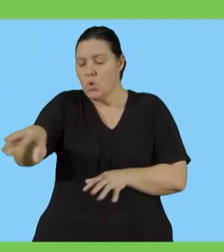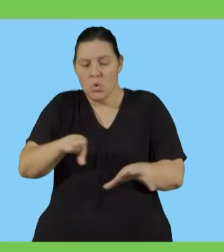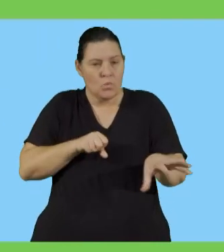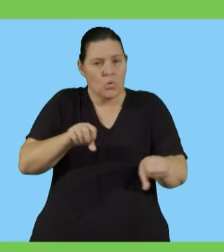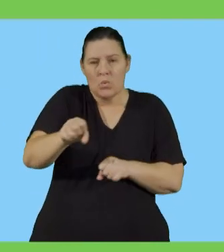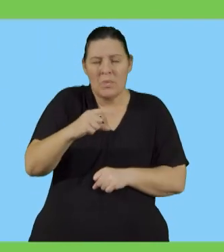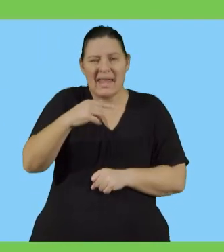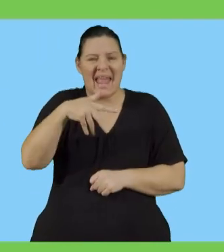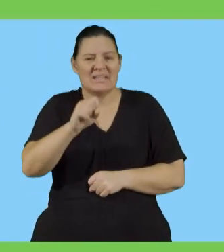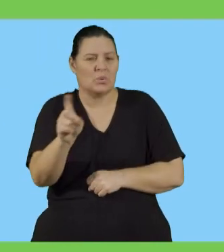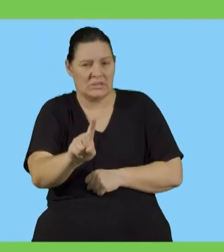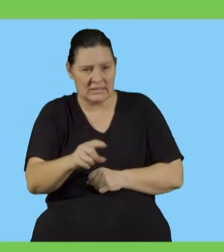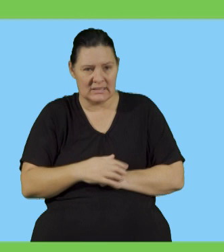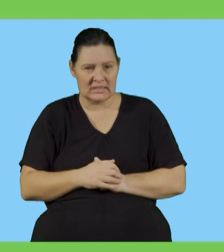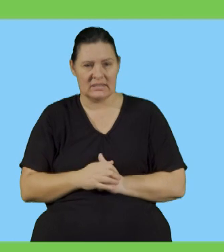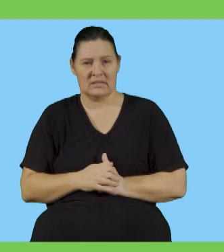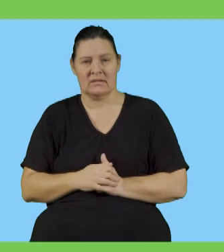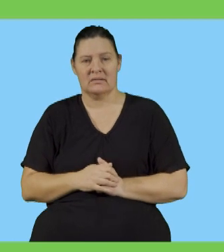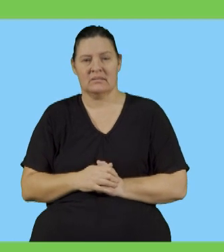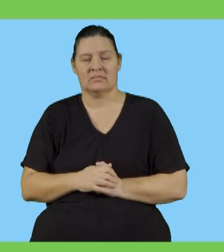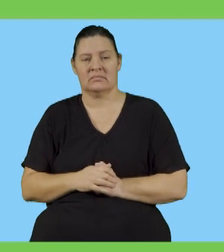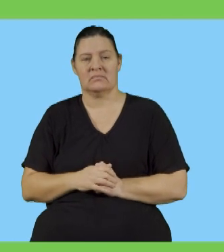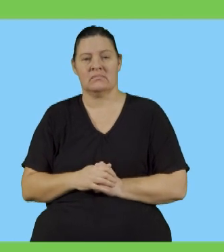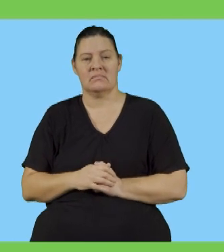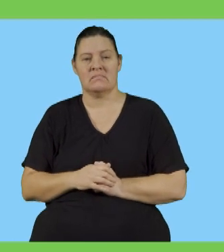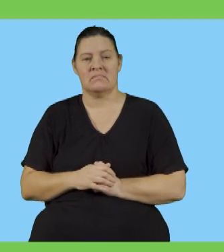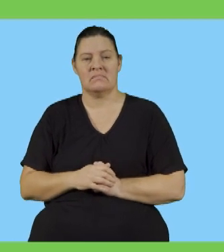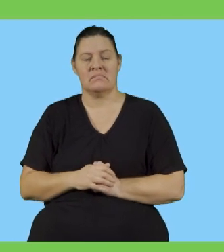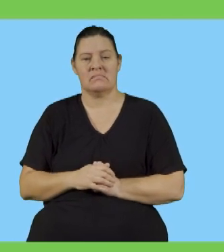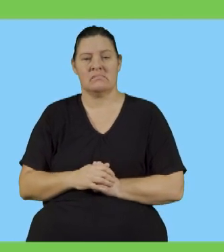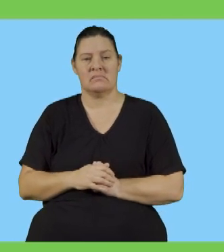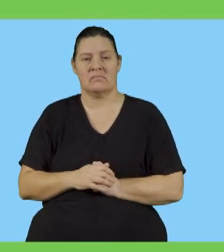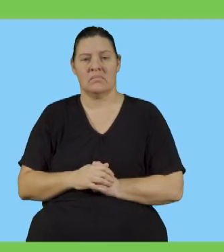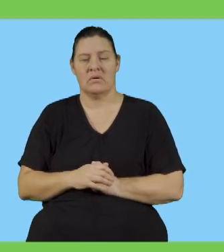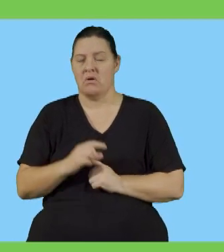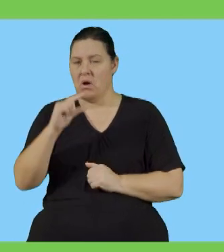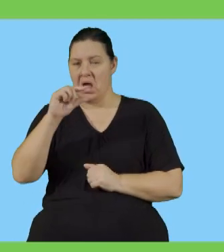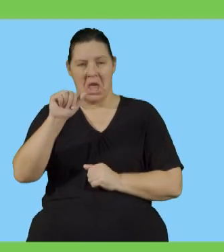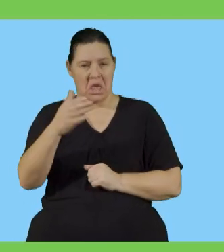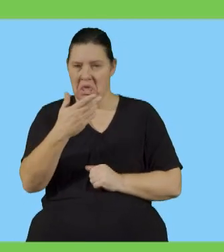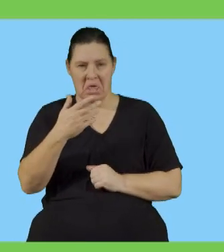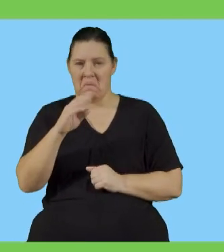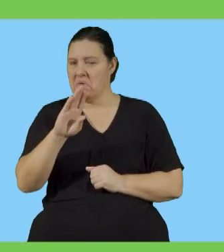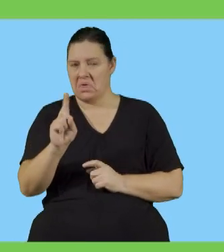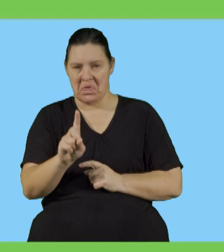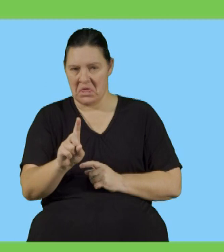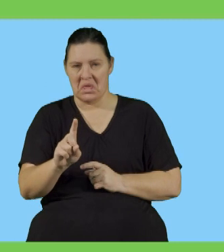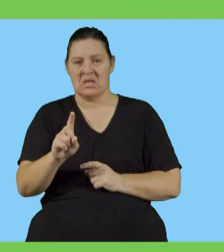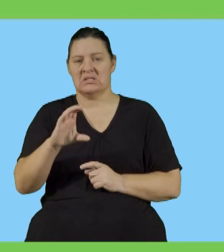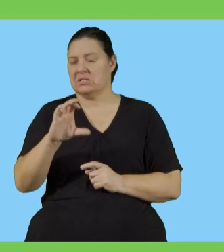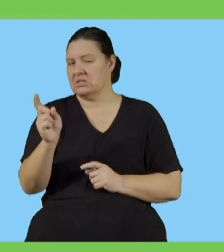that we need for photosynthesis to take place. So, is it glucose? No. Starch?